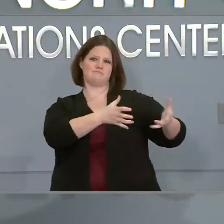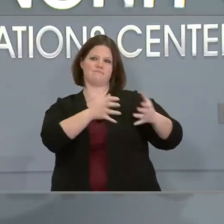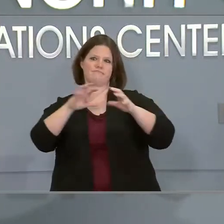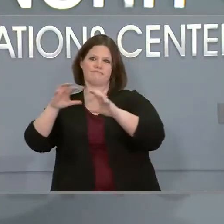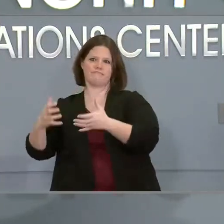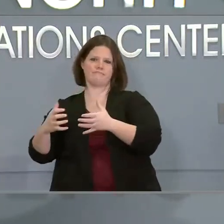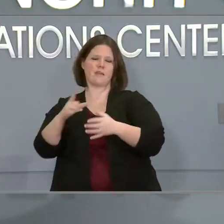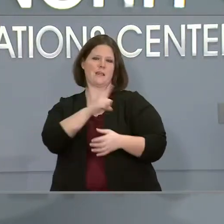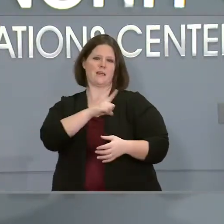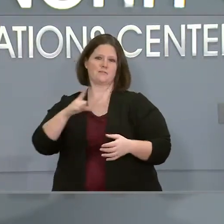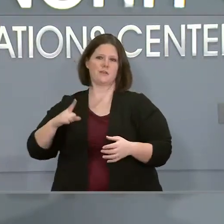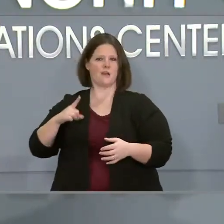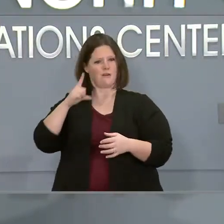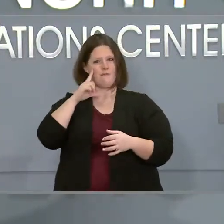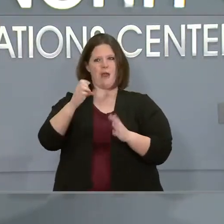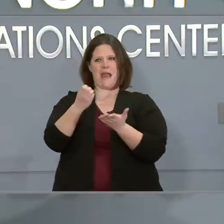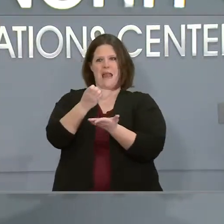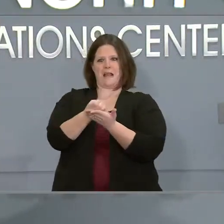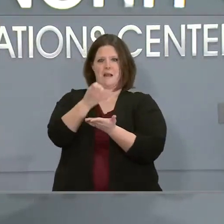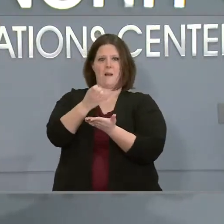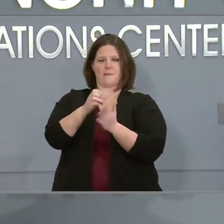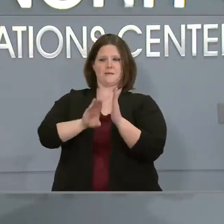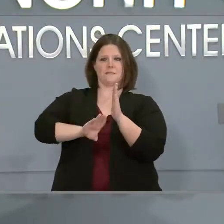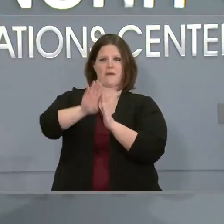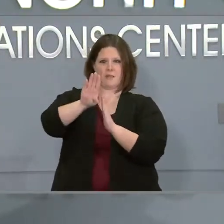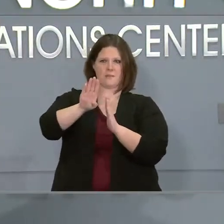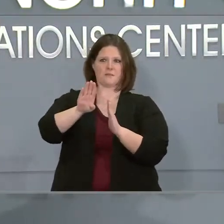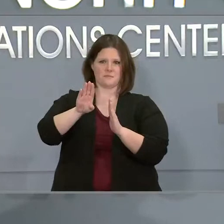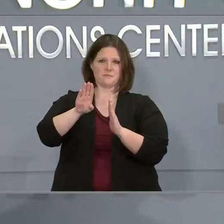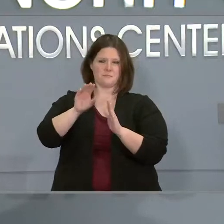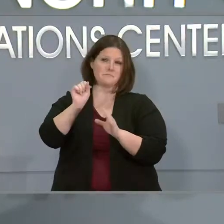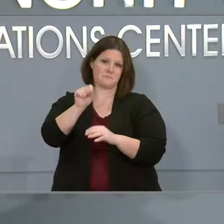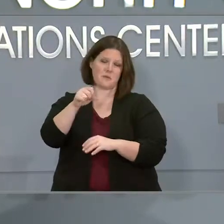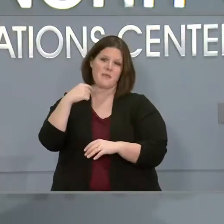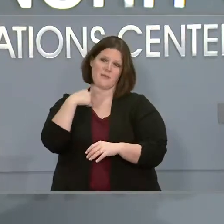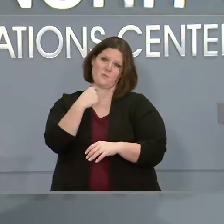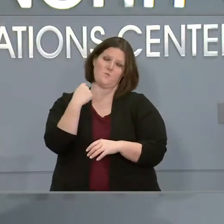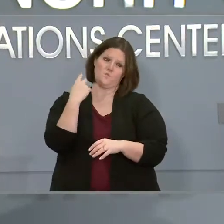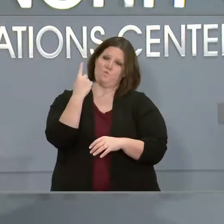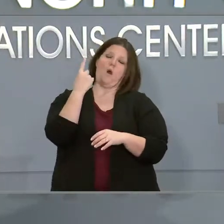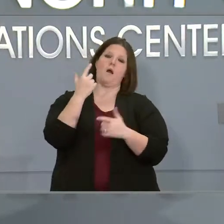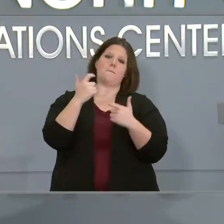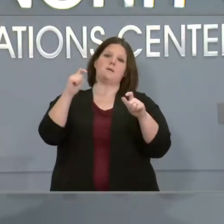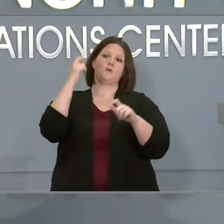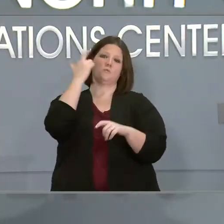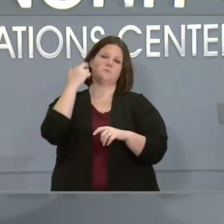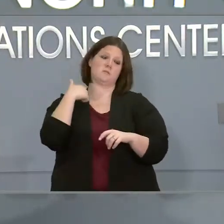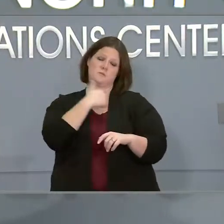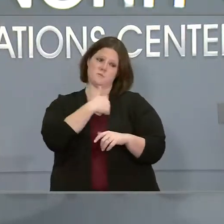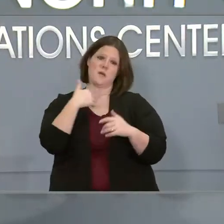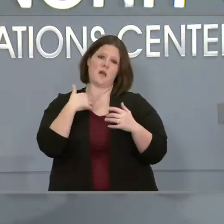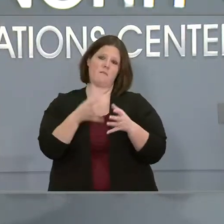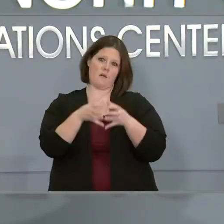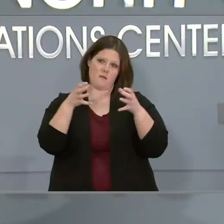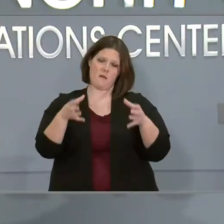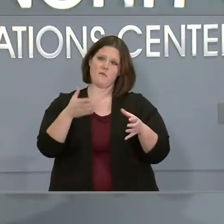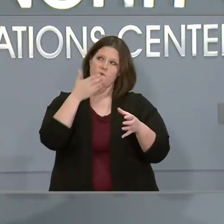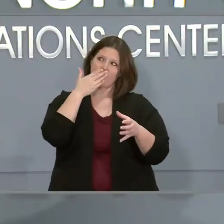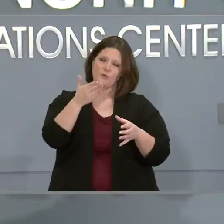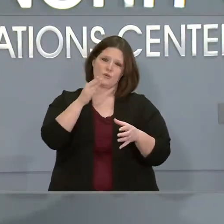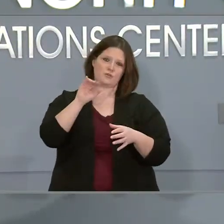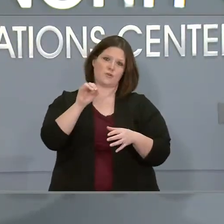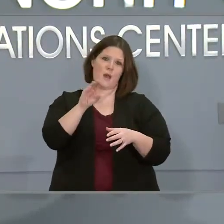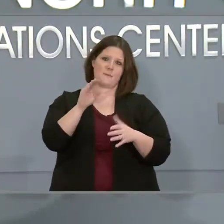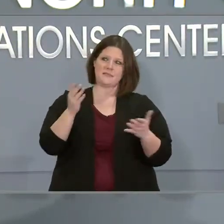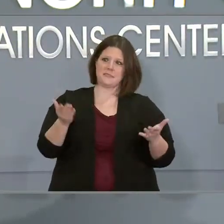on economic development projects, and it's one of the reasons why we've created so many great paying jobs for our